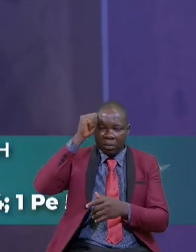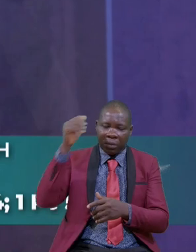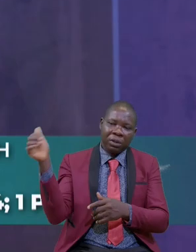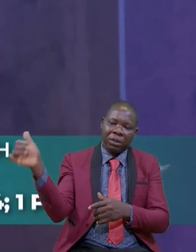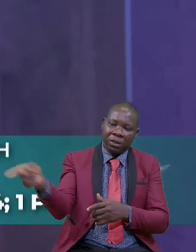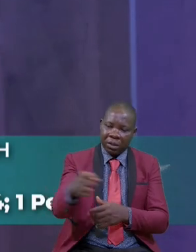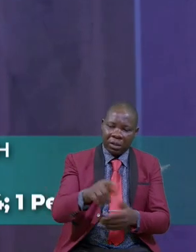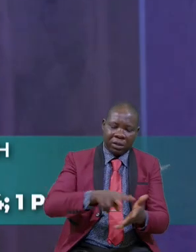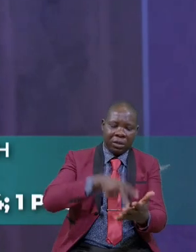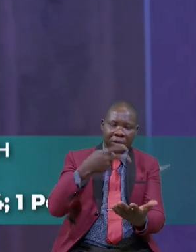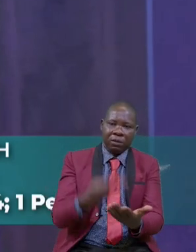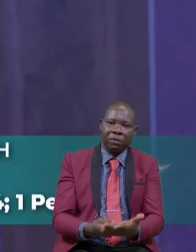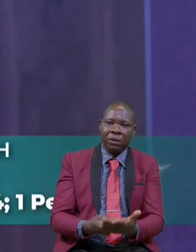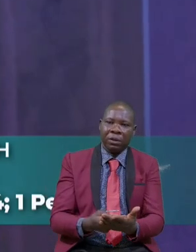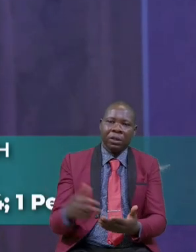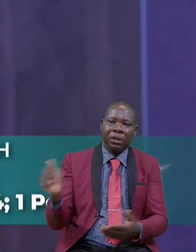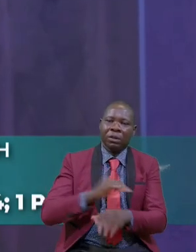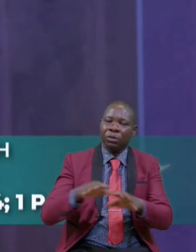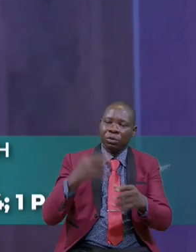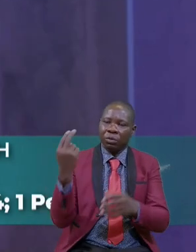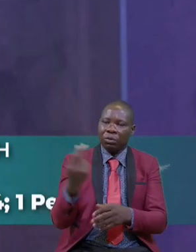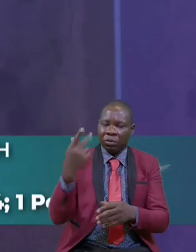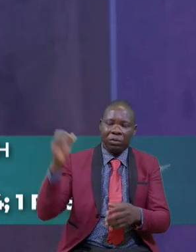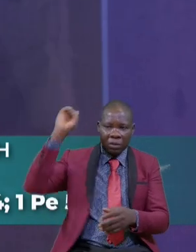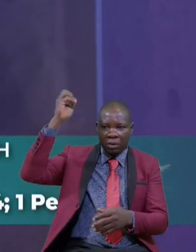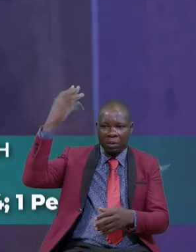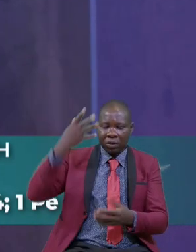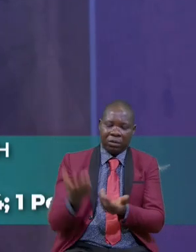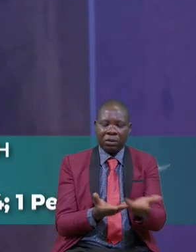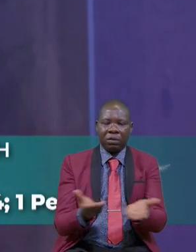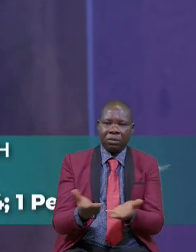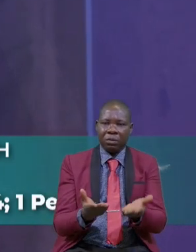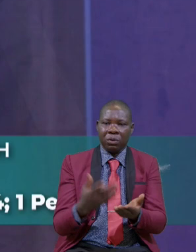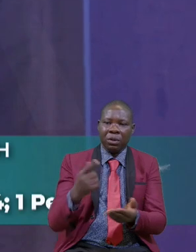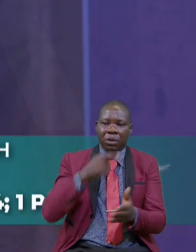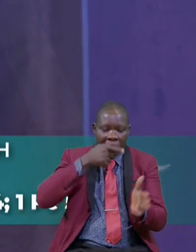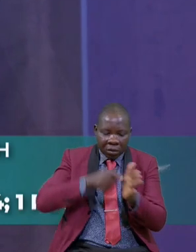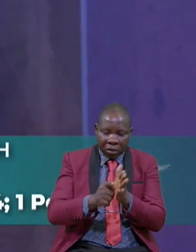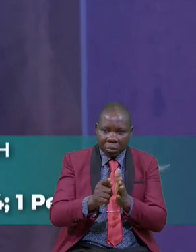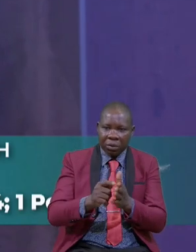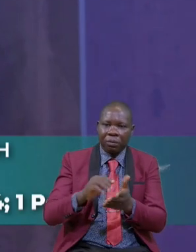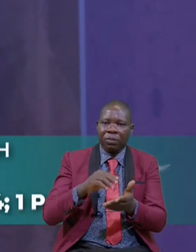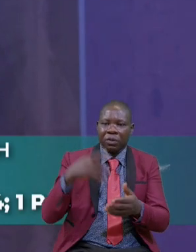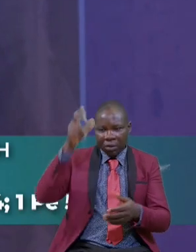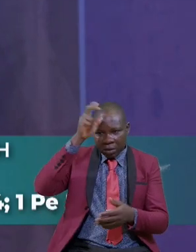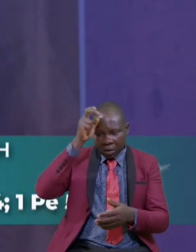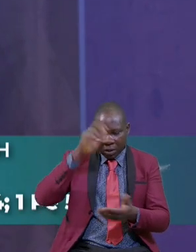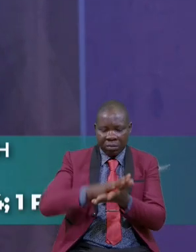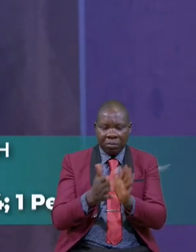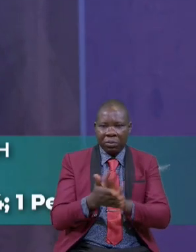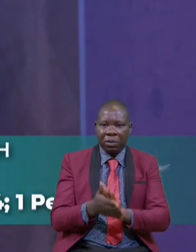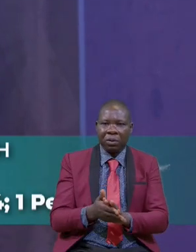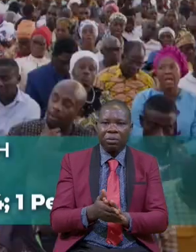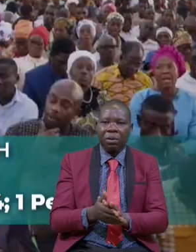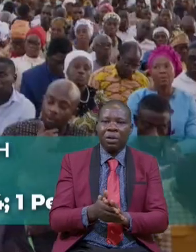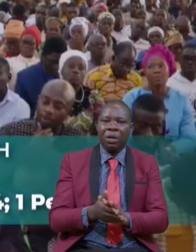didn't make use of the grace available. The serpent may come, Satan may come. Satan peut venir. I will not fall. Je vais